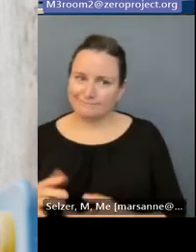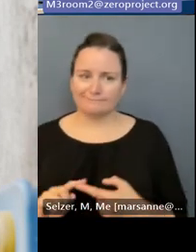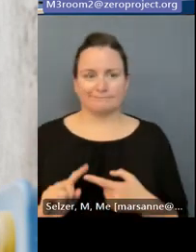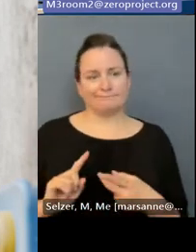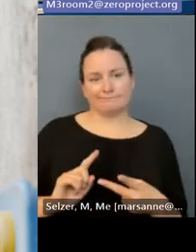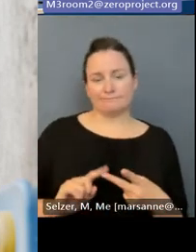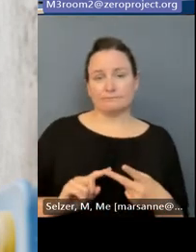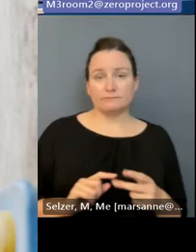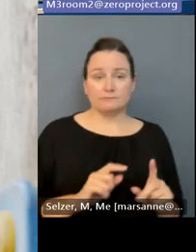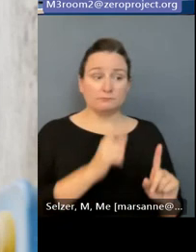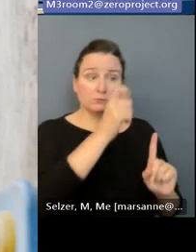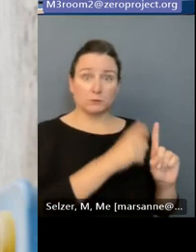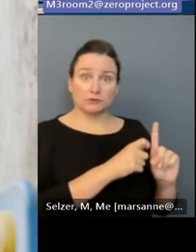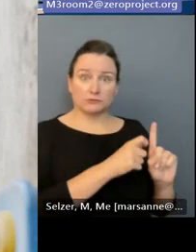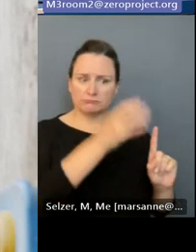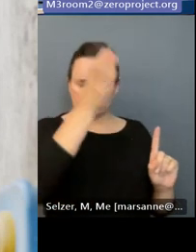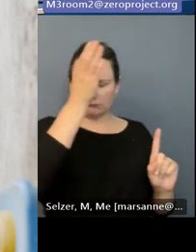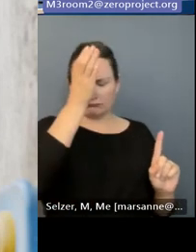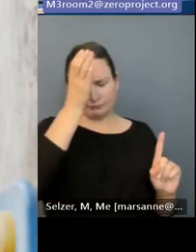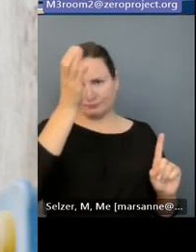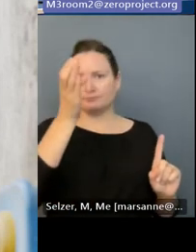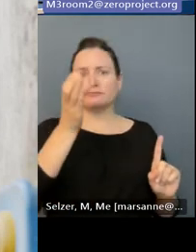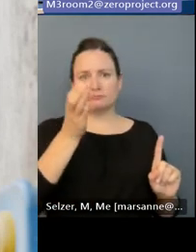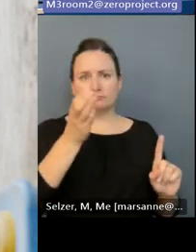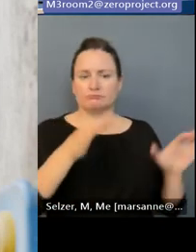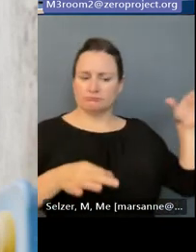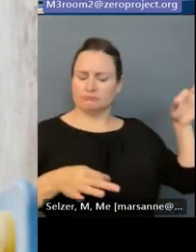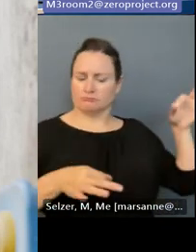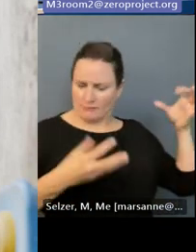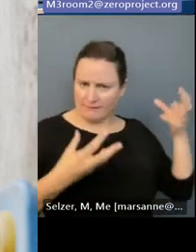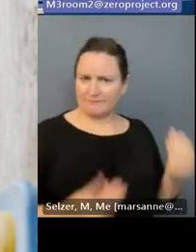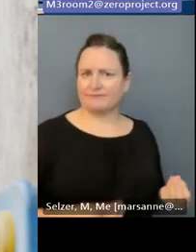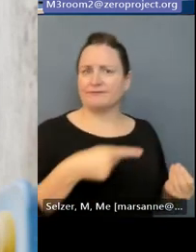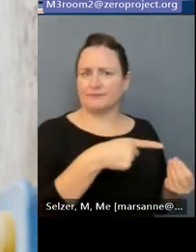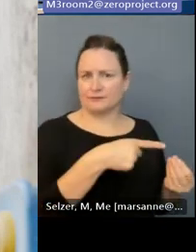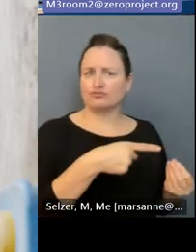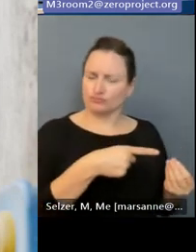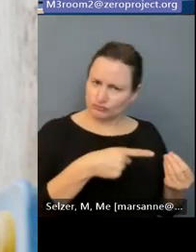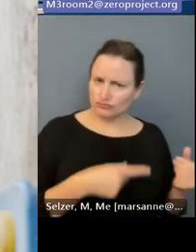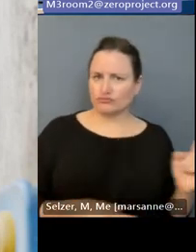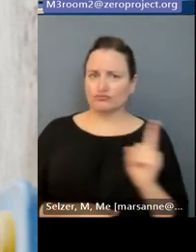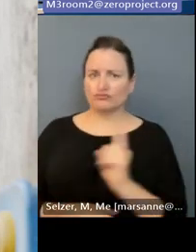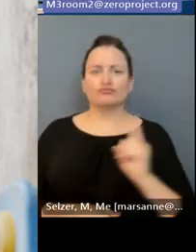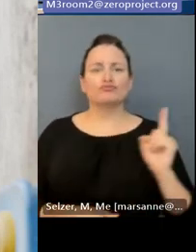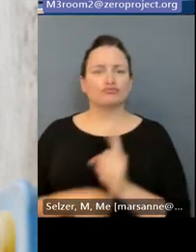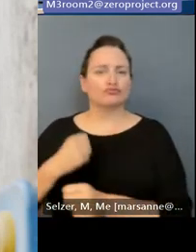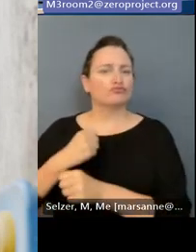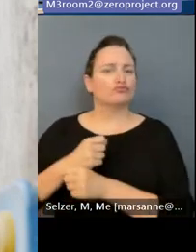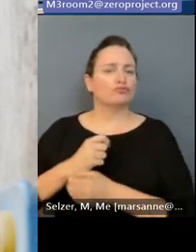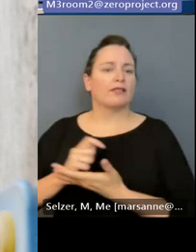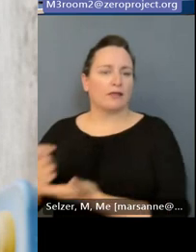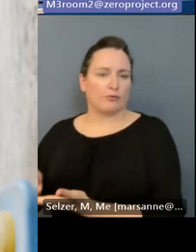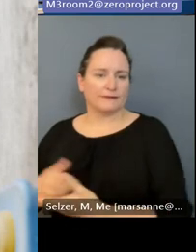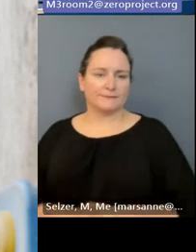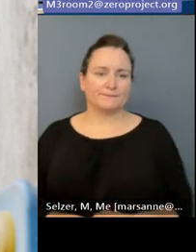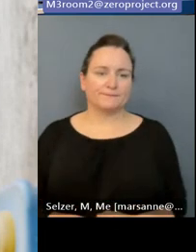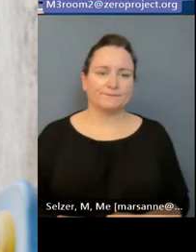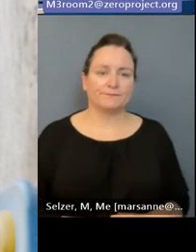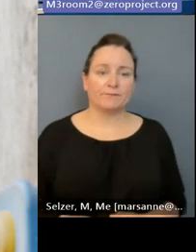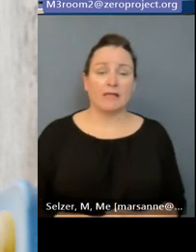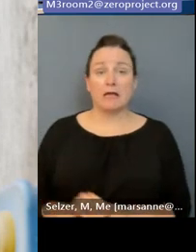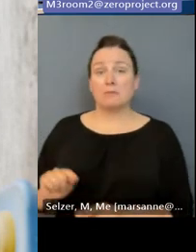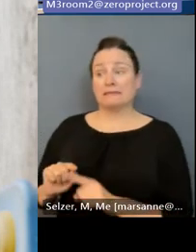energy to train them after we hired them. So lack of awareness and acceptance in parents. And this comes as a